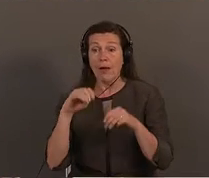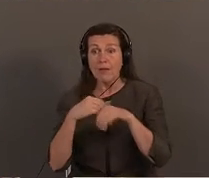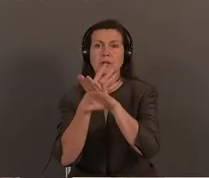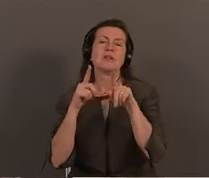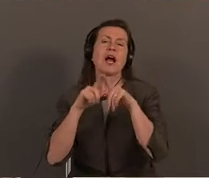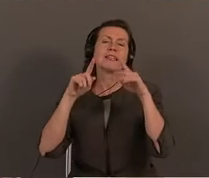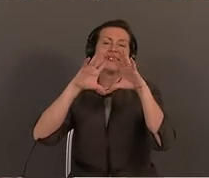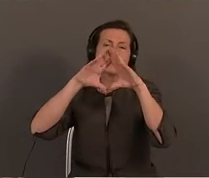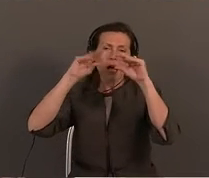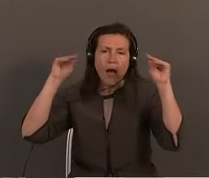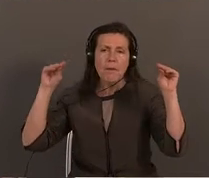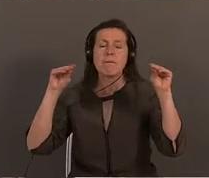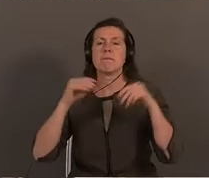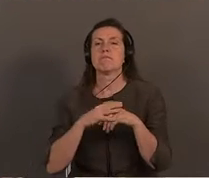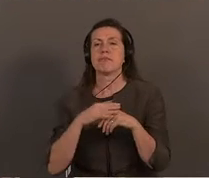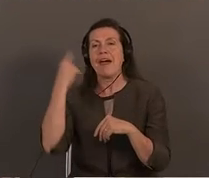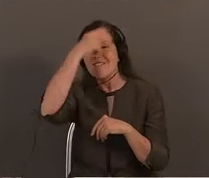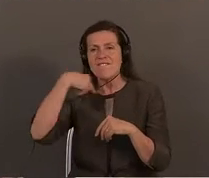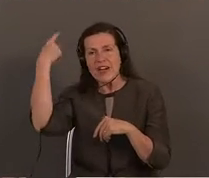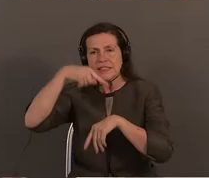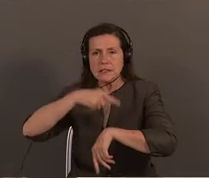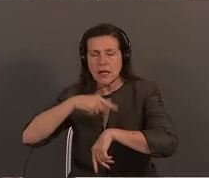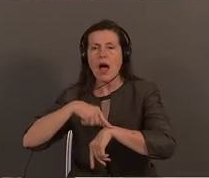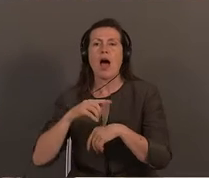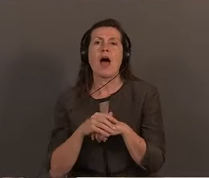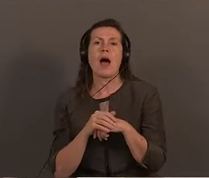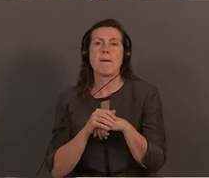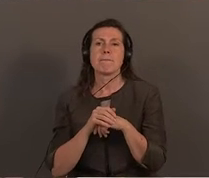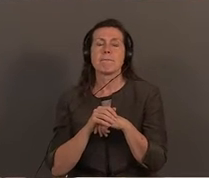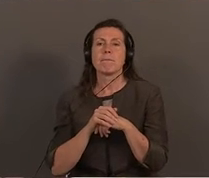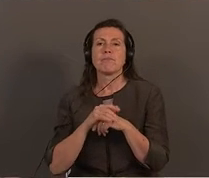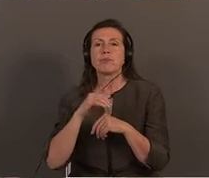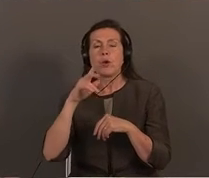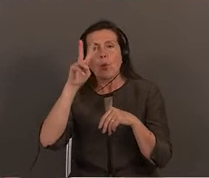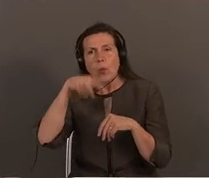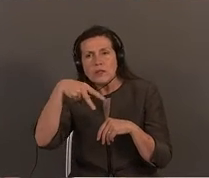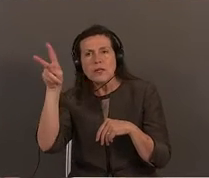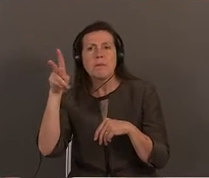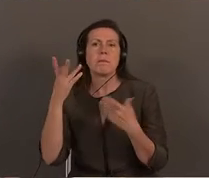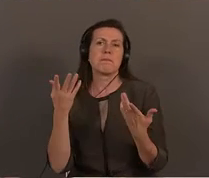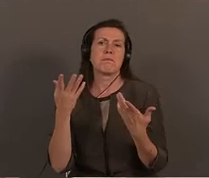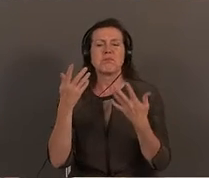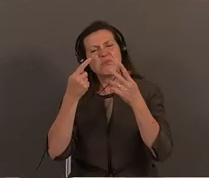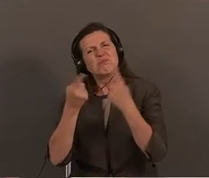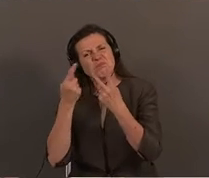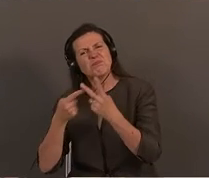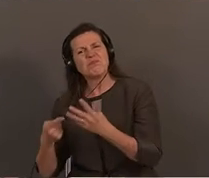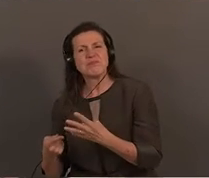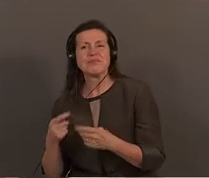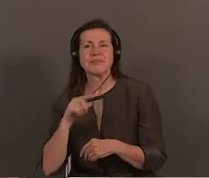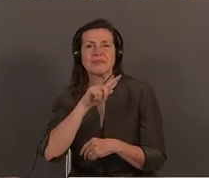Skype, FaceTime, WhatsApp, mm-hmm. Other solutions,